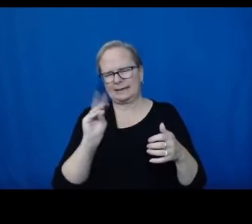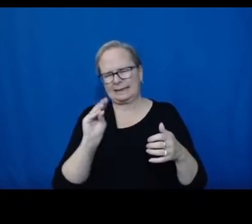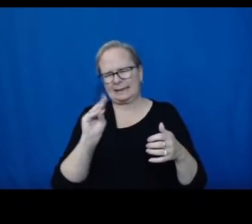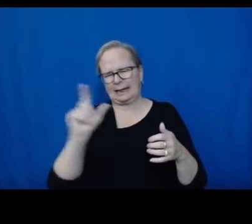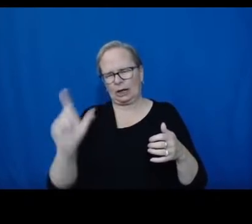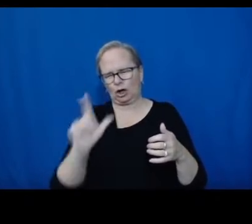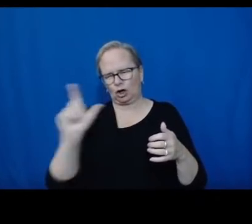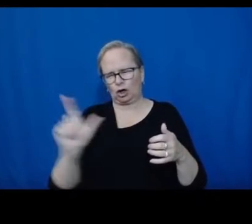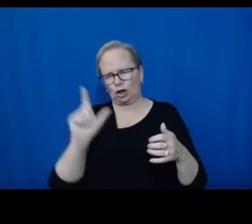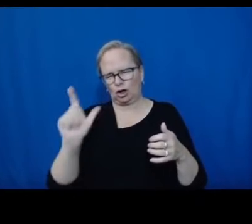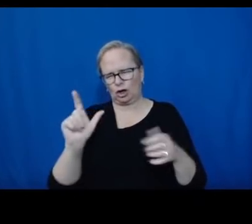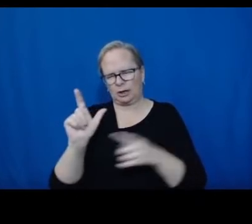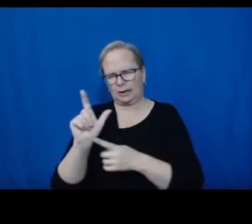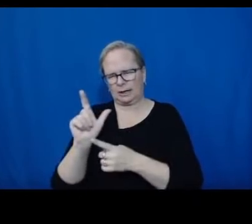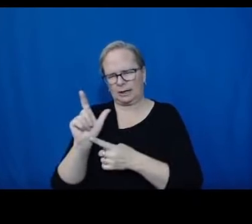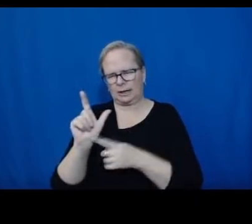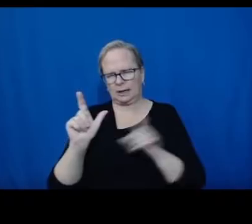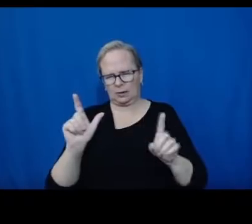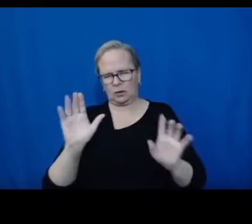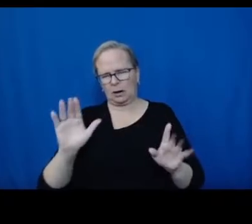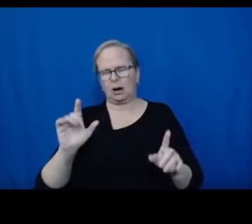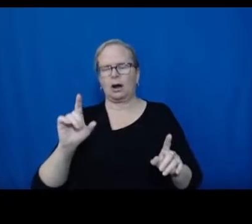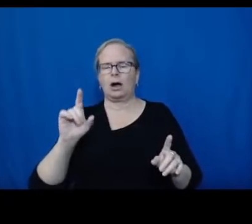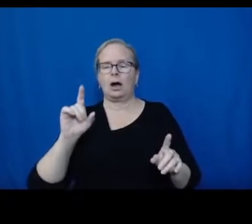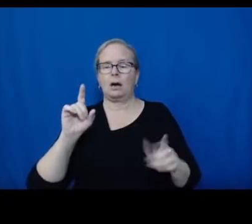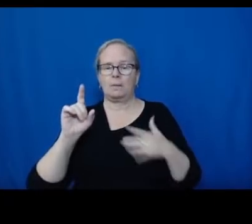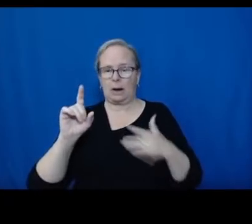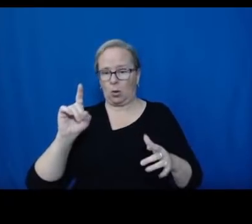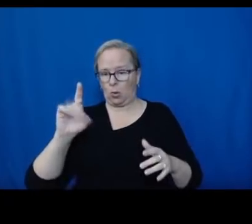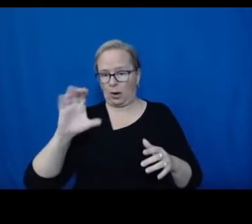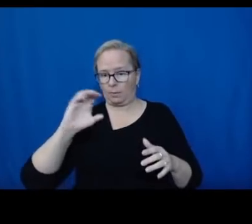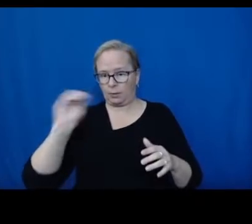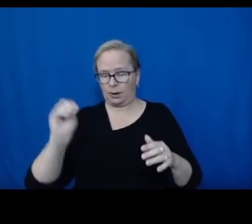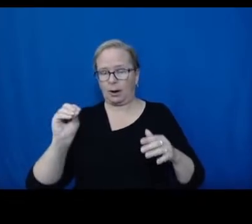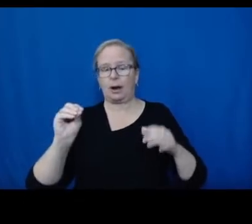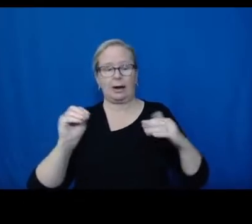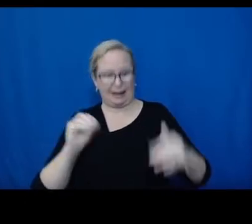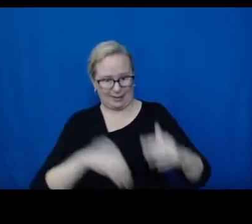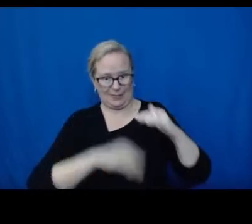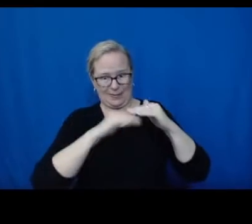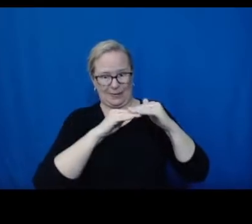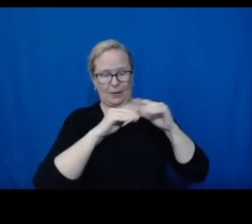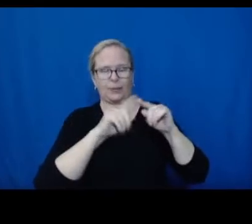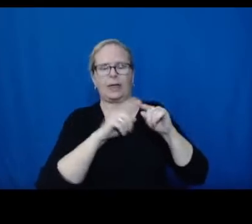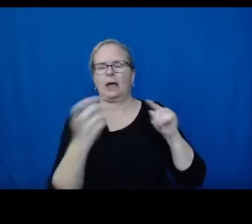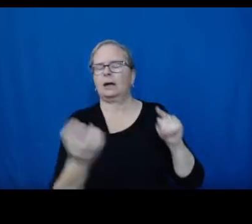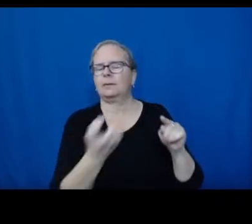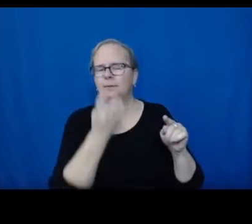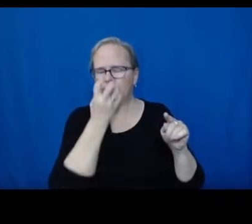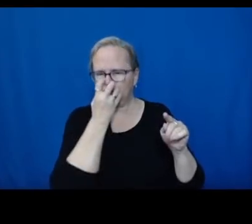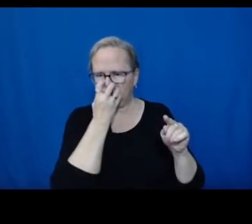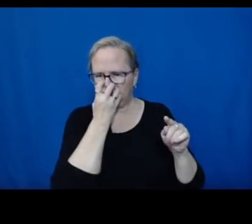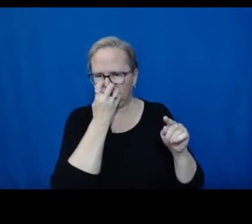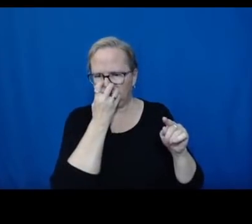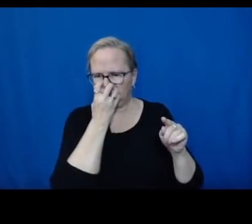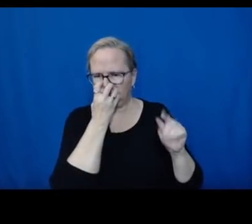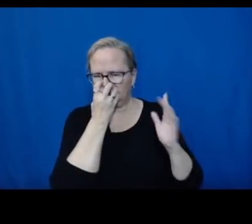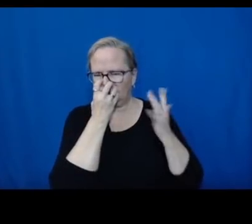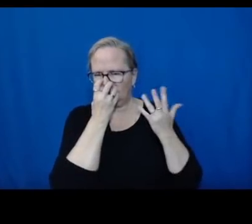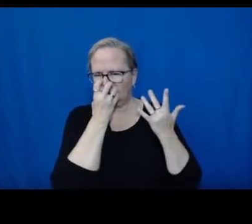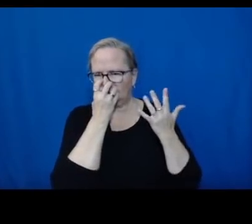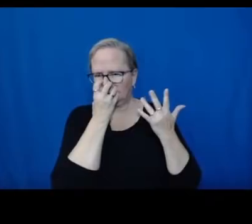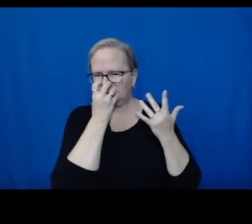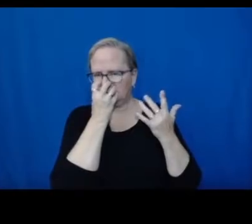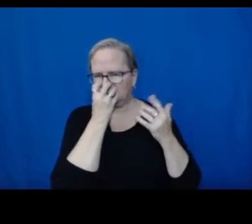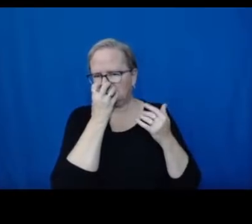they're getting, but traditionally they're getting 100%. And then we have to add a simple mask on top of that. And we might let people sit like